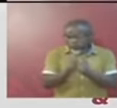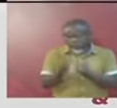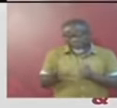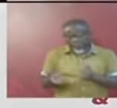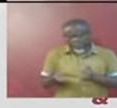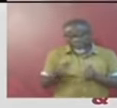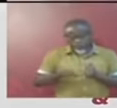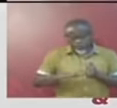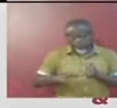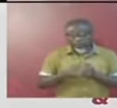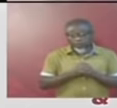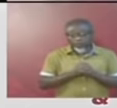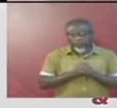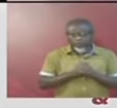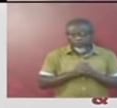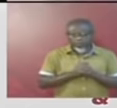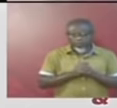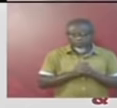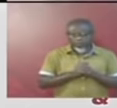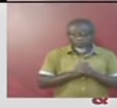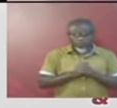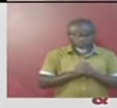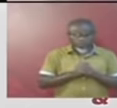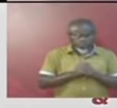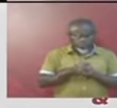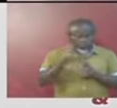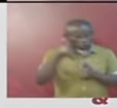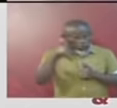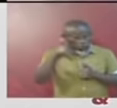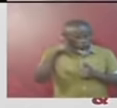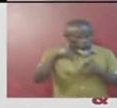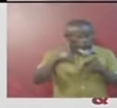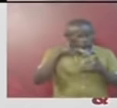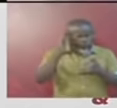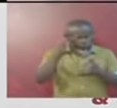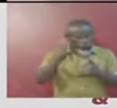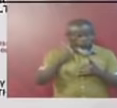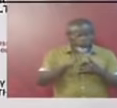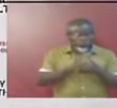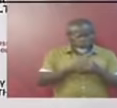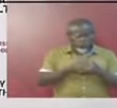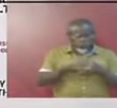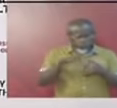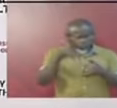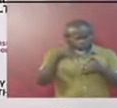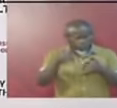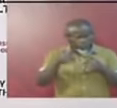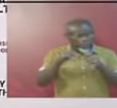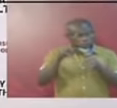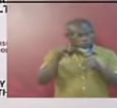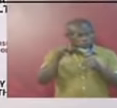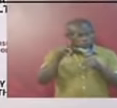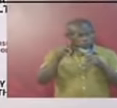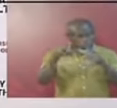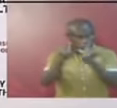calling and checking on those people to ensure that they stay at home. Dr. Otello?